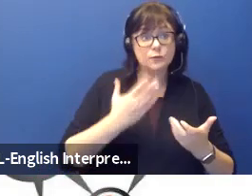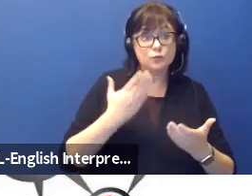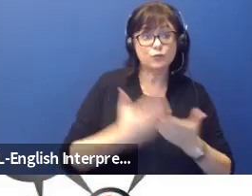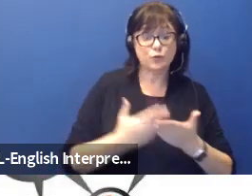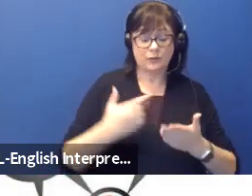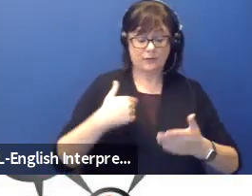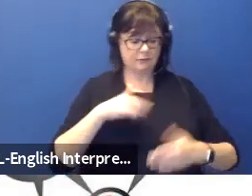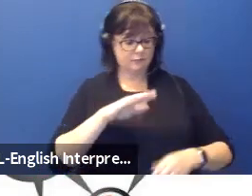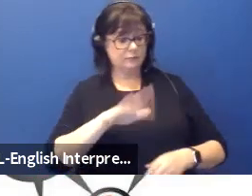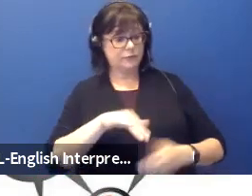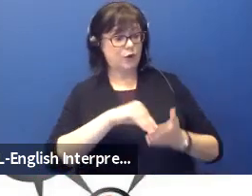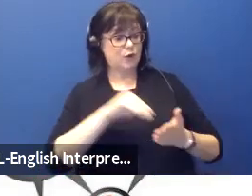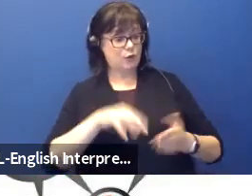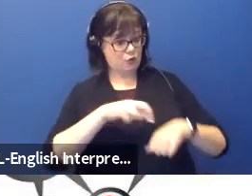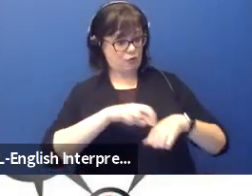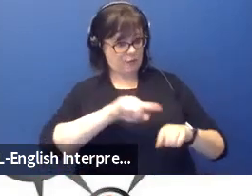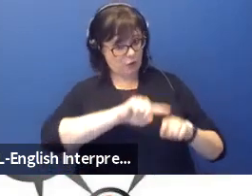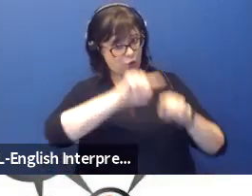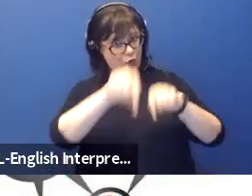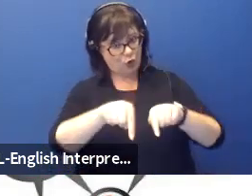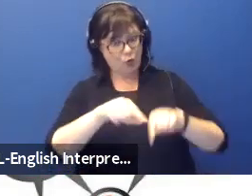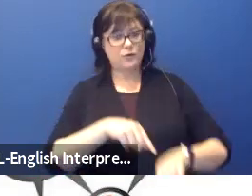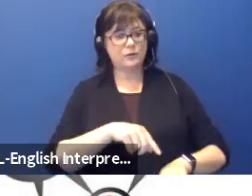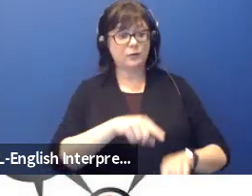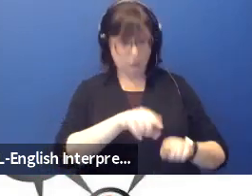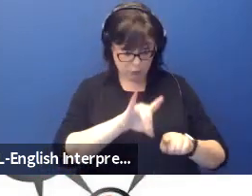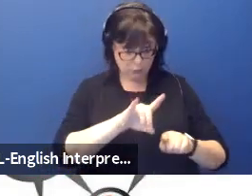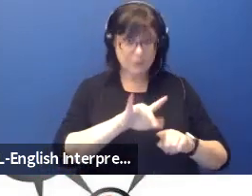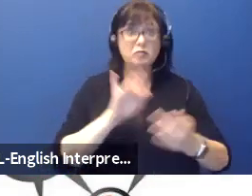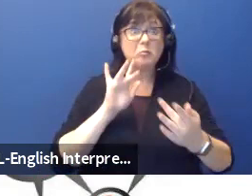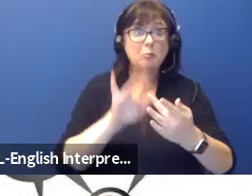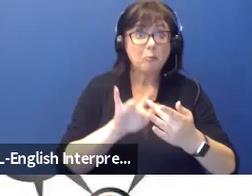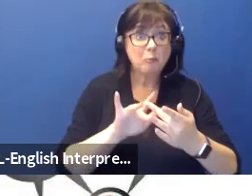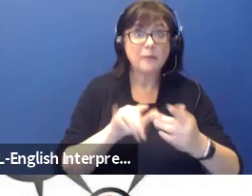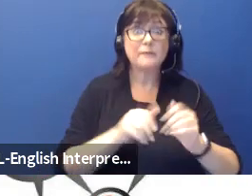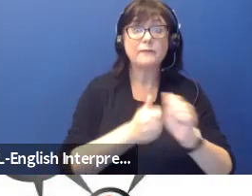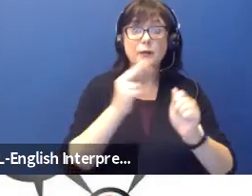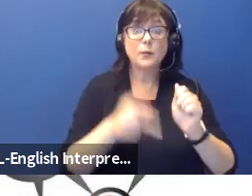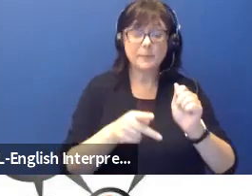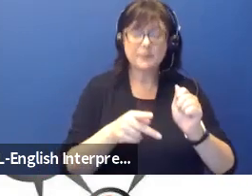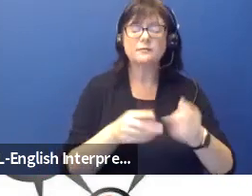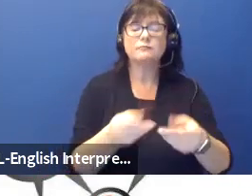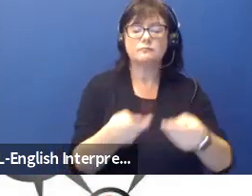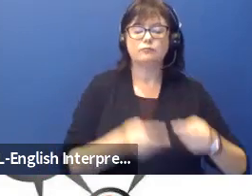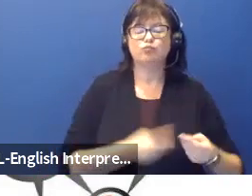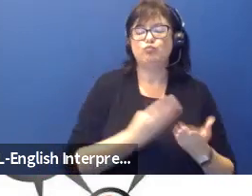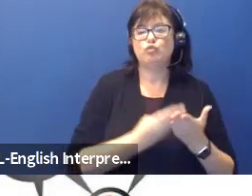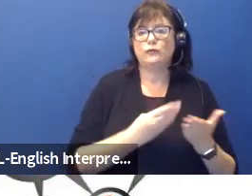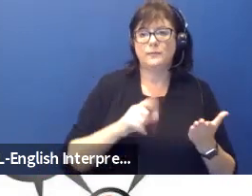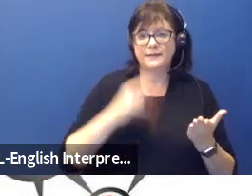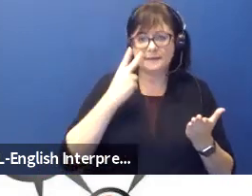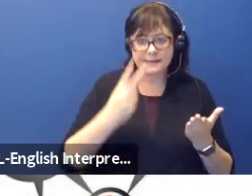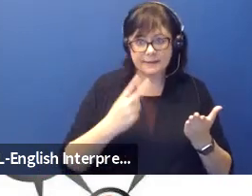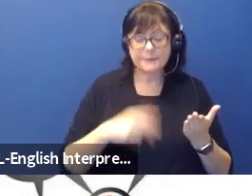have been fine with just, you know, say that email in the file that has connected, perhaps connected the learner